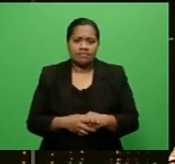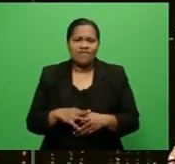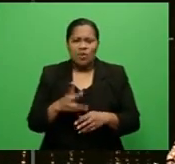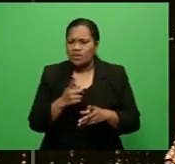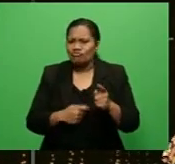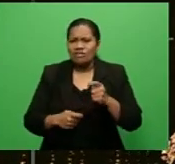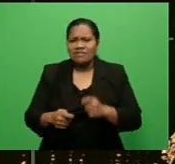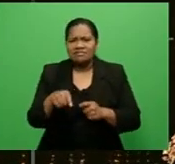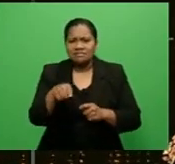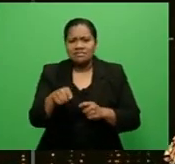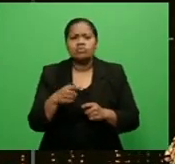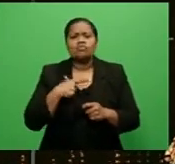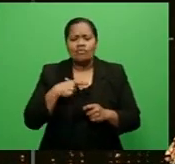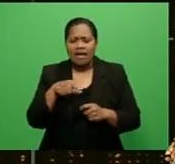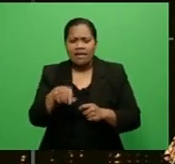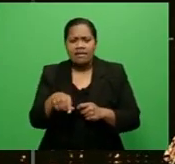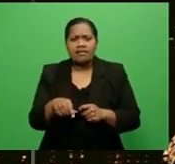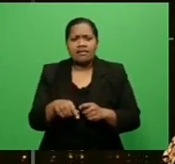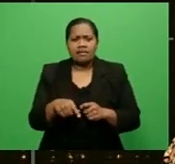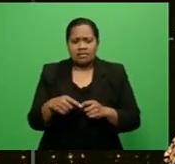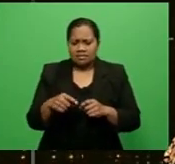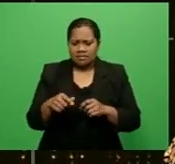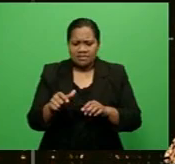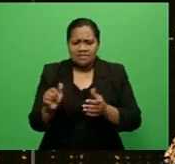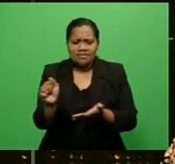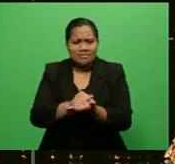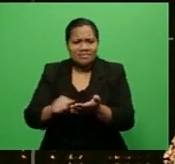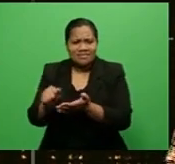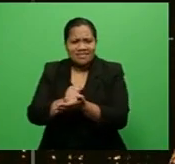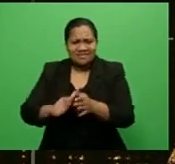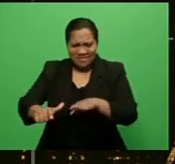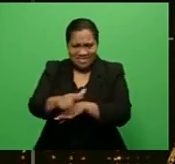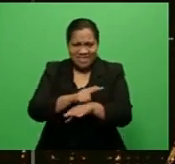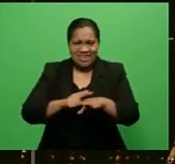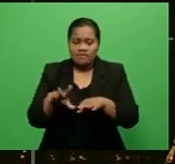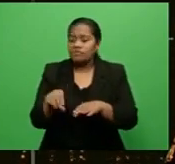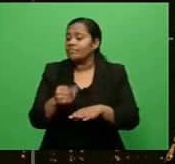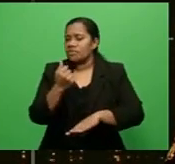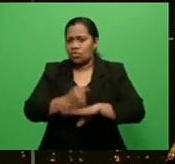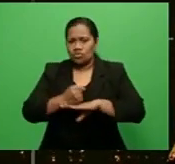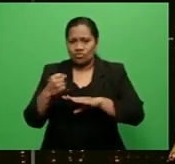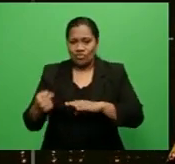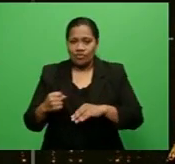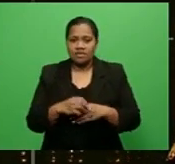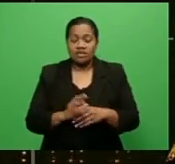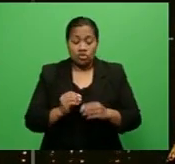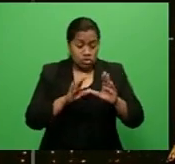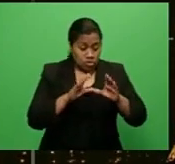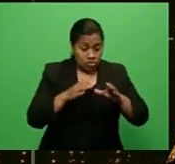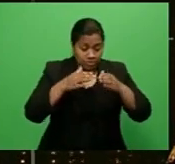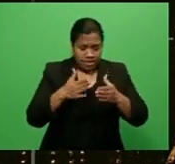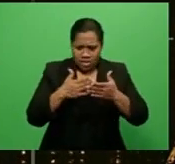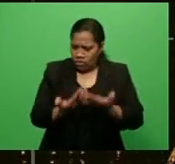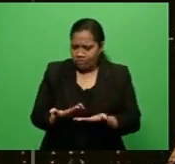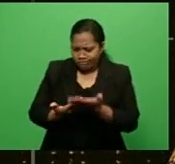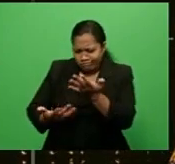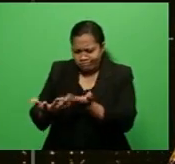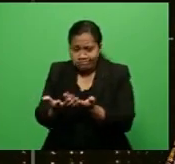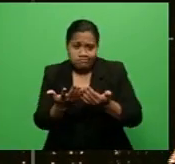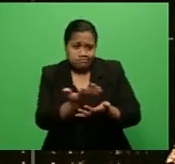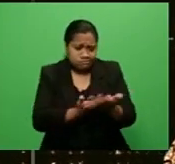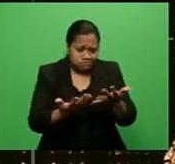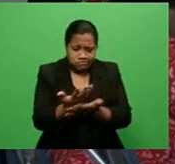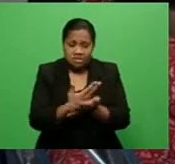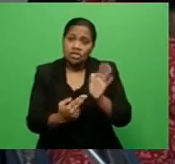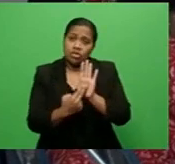transactions in relation to the allocation of lots by the authority. Ritika Pratap reports the committee held consultations in the north last